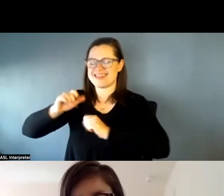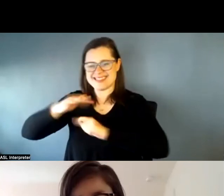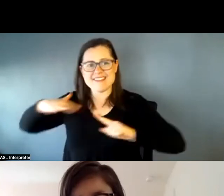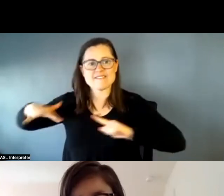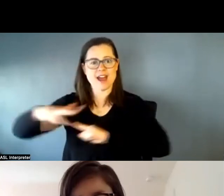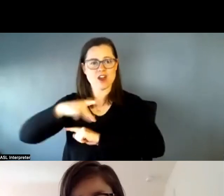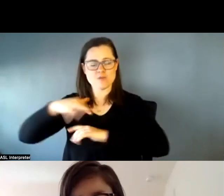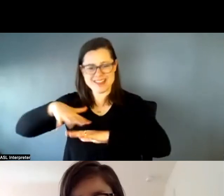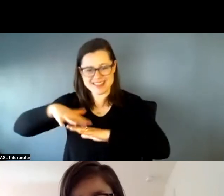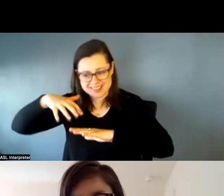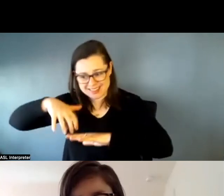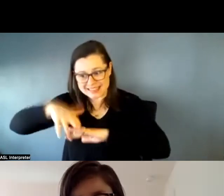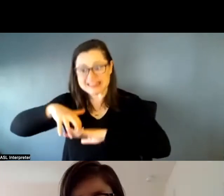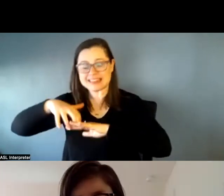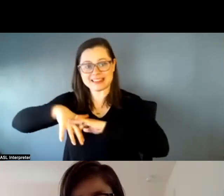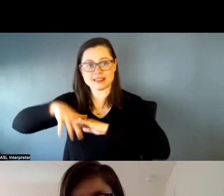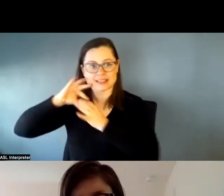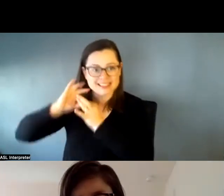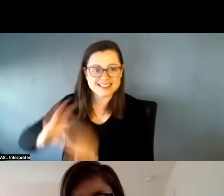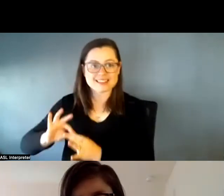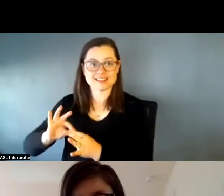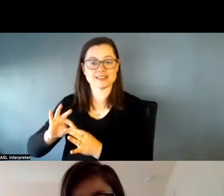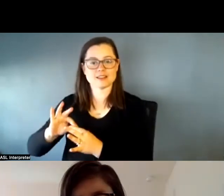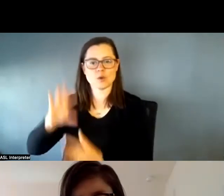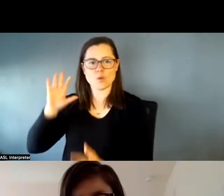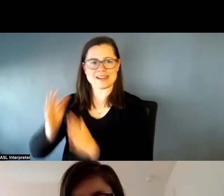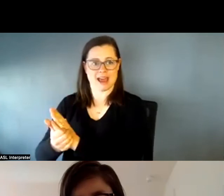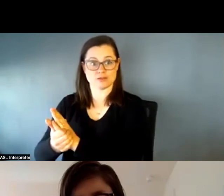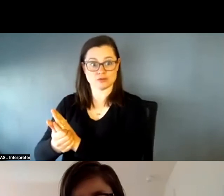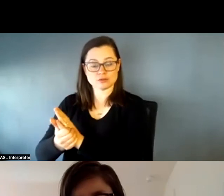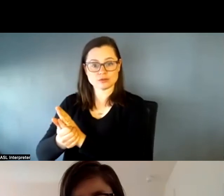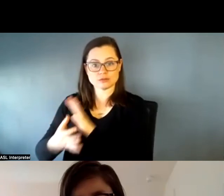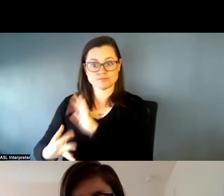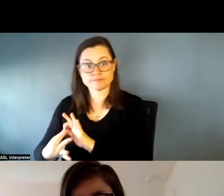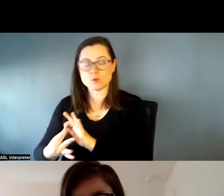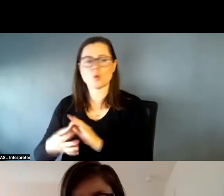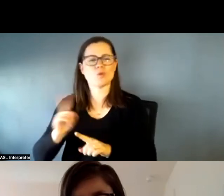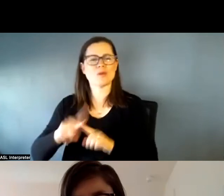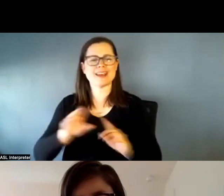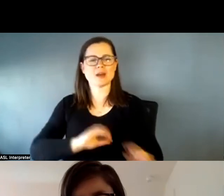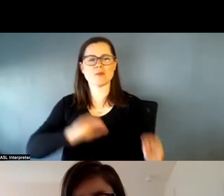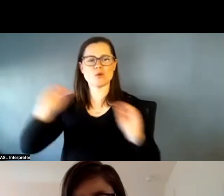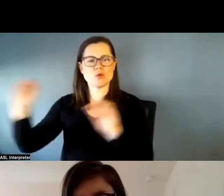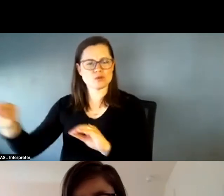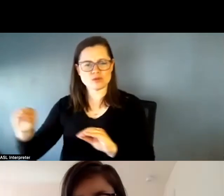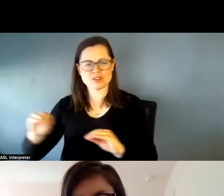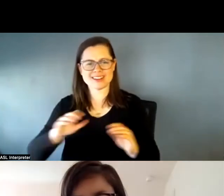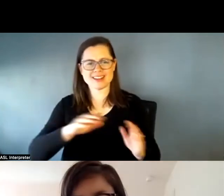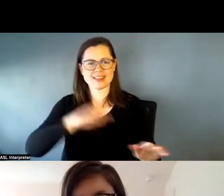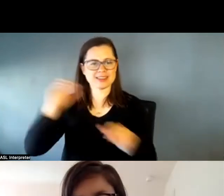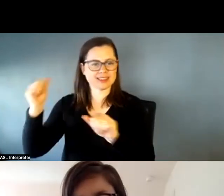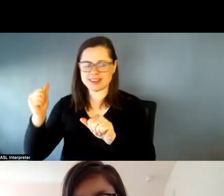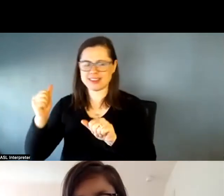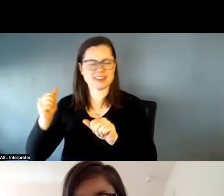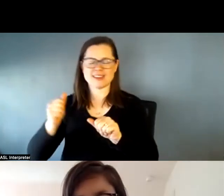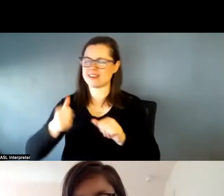today. And so it's not like we could go somewhere else and live. For example, you can't say, I'm going to give